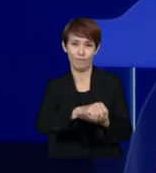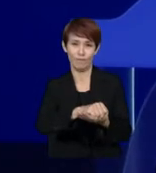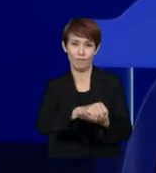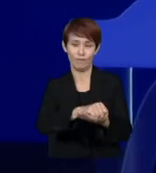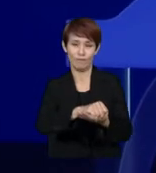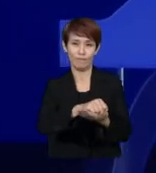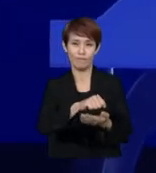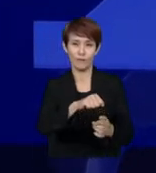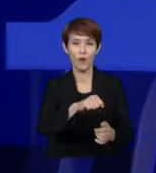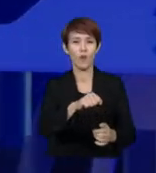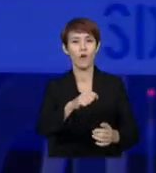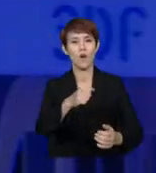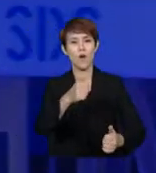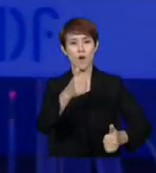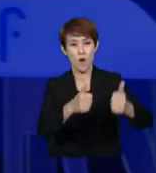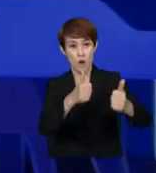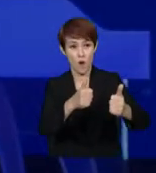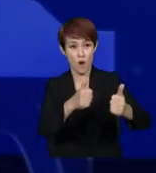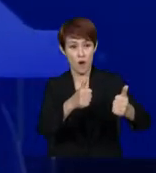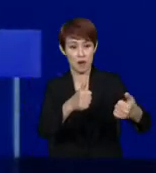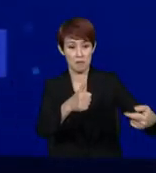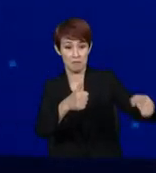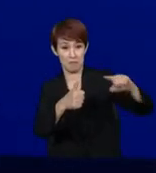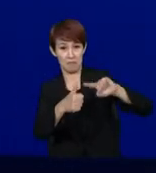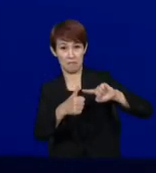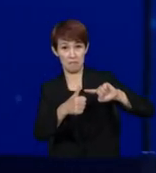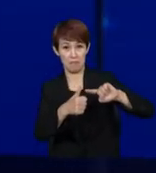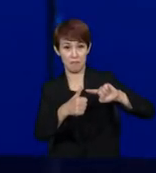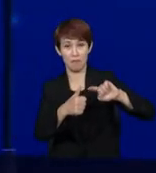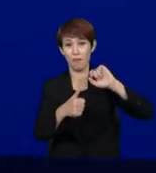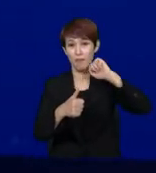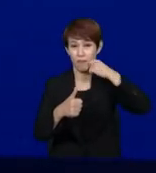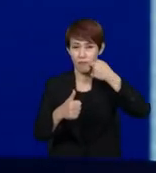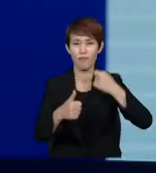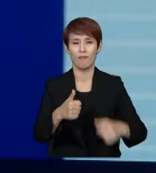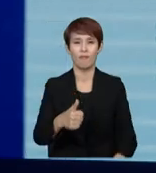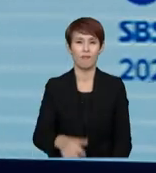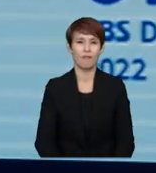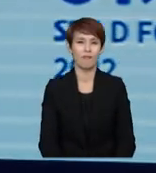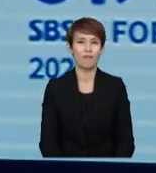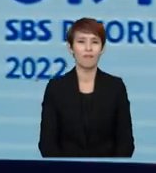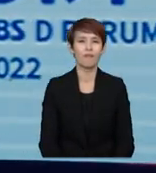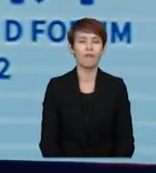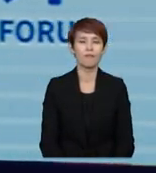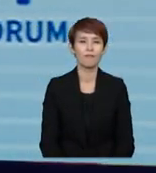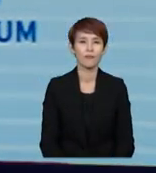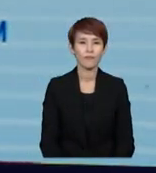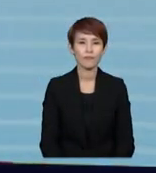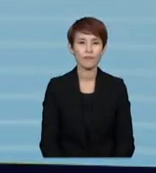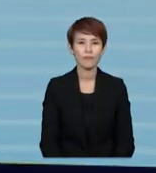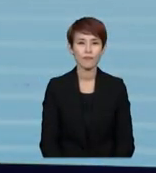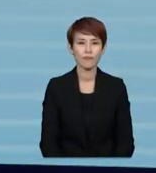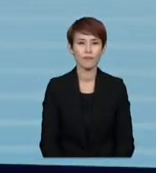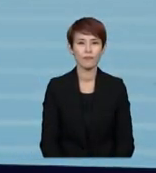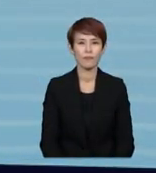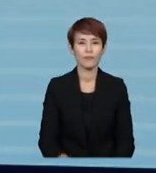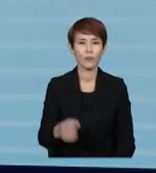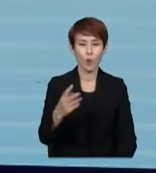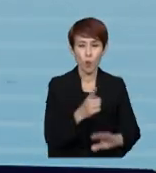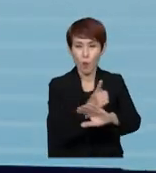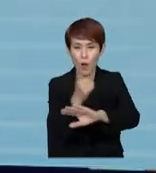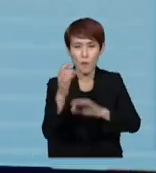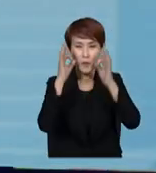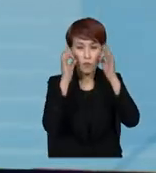That's why there isn't, infamously, a second Facebook. Autonomous, yes, in certain